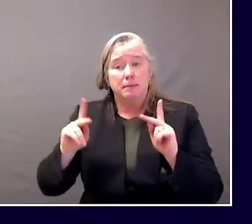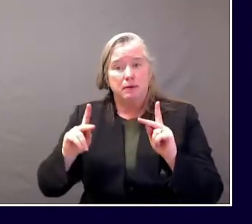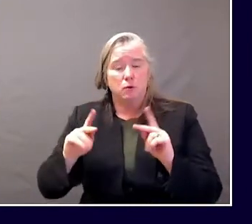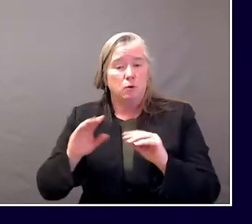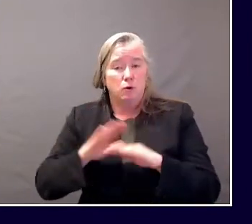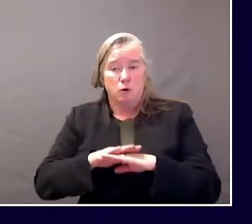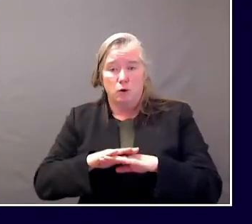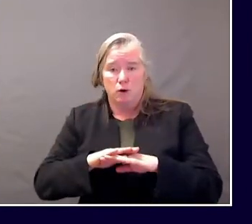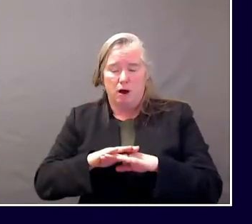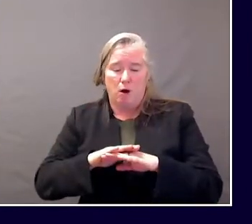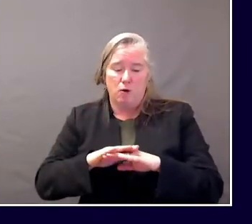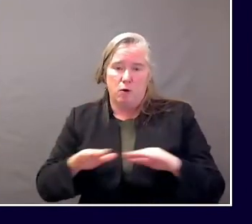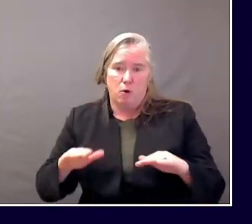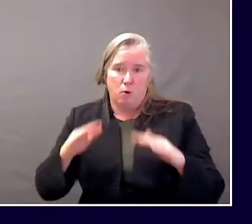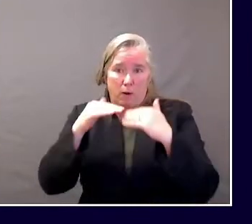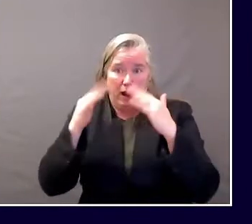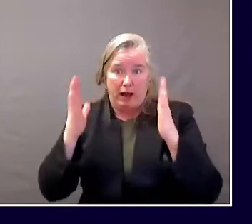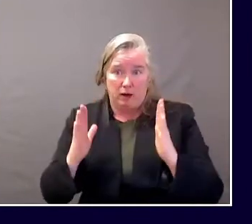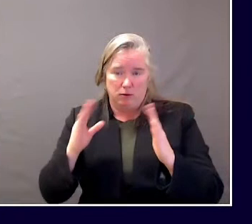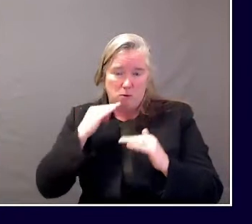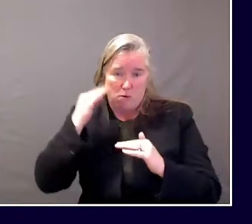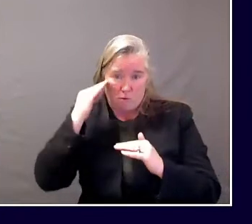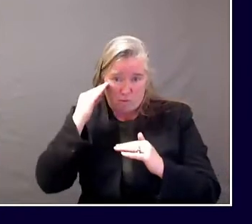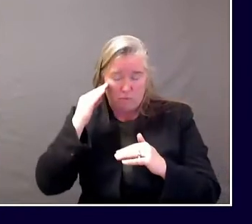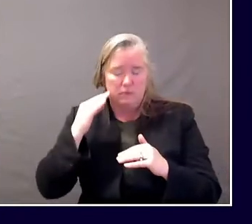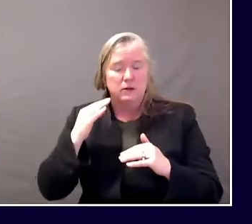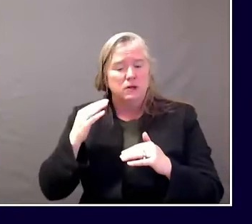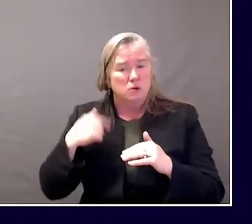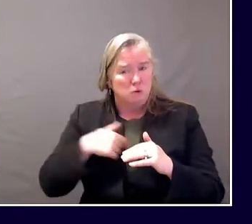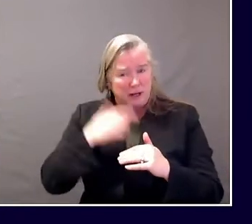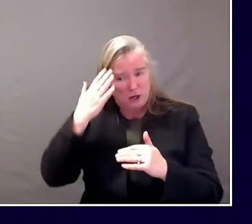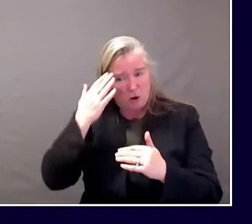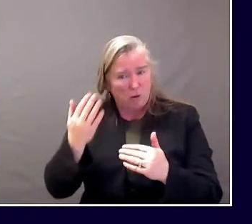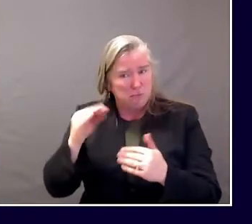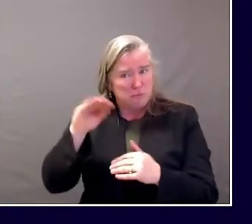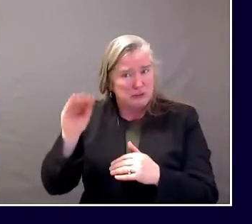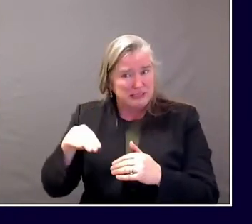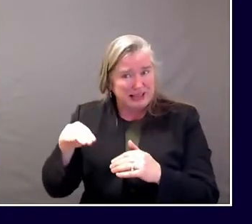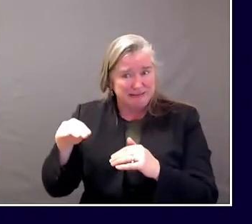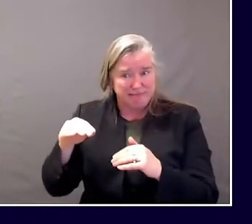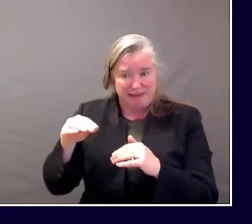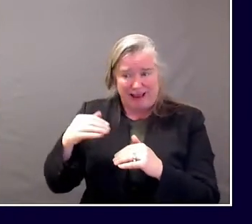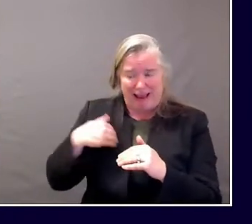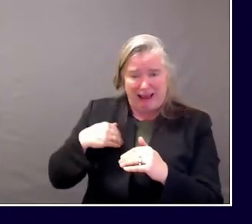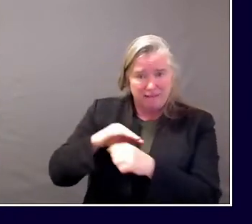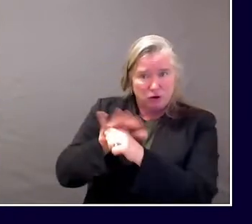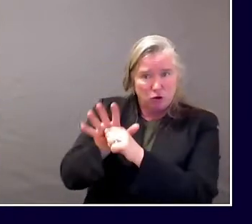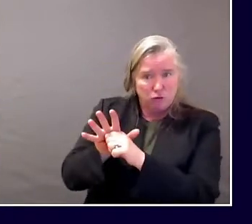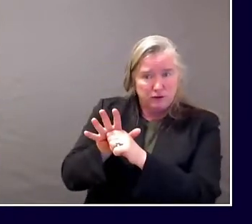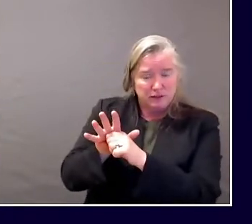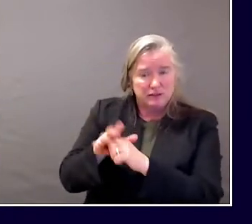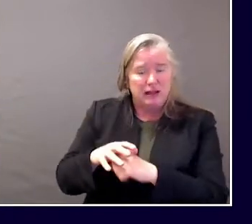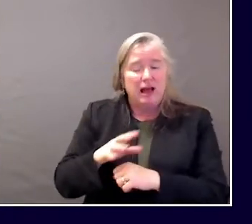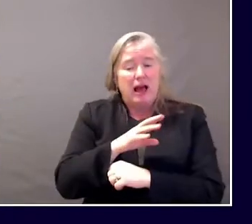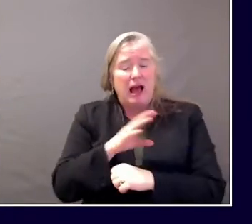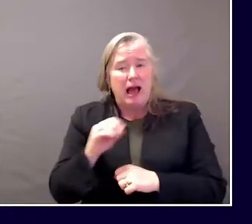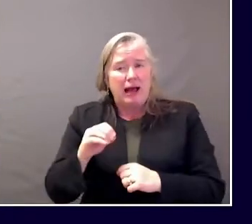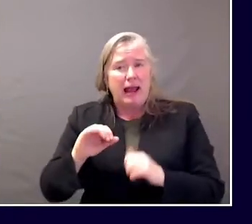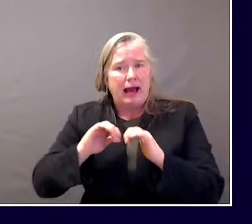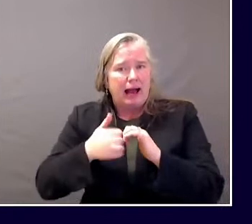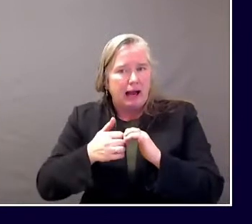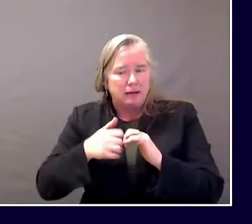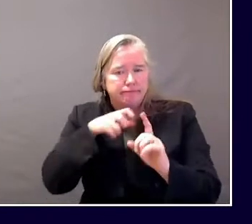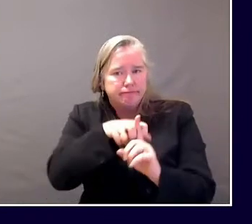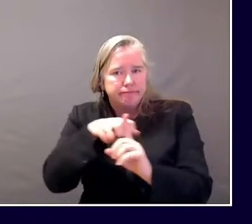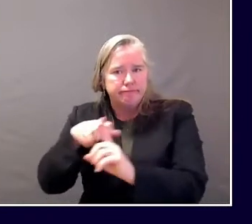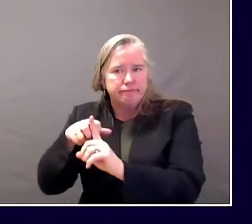Maine? And also just kind of secondarily to that, wondering where they fit in the state's prioritization plan for